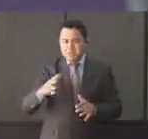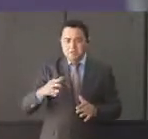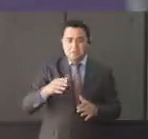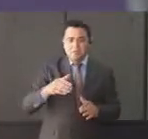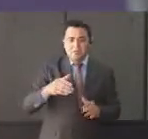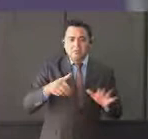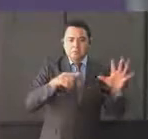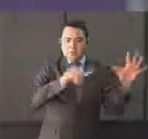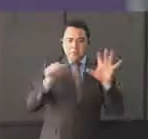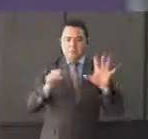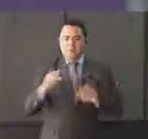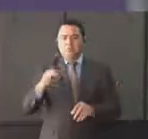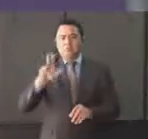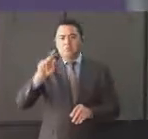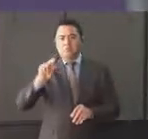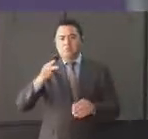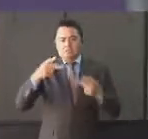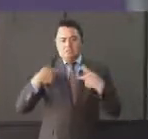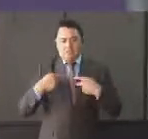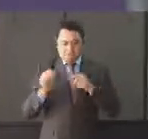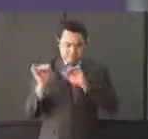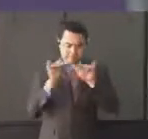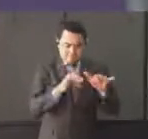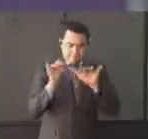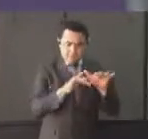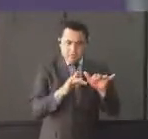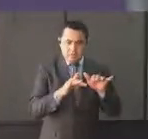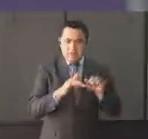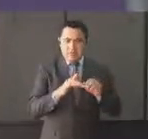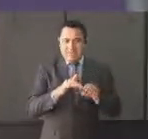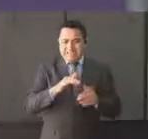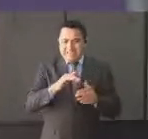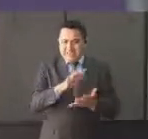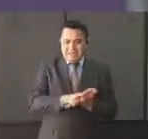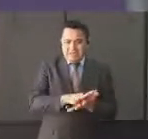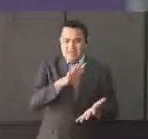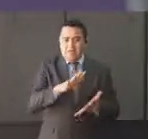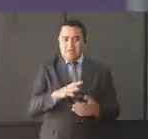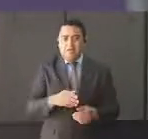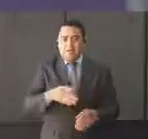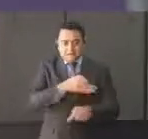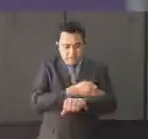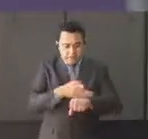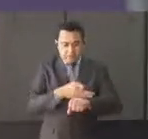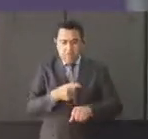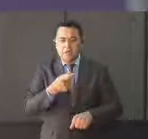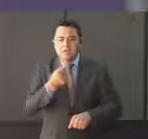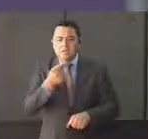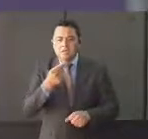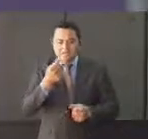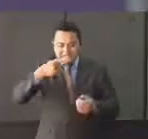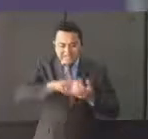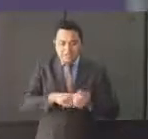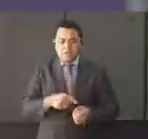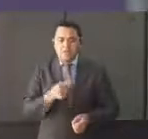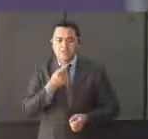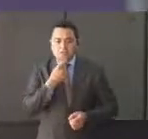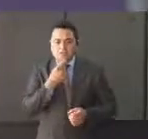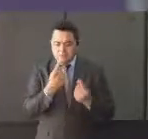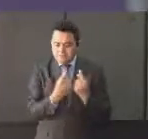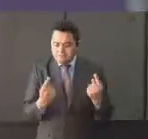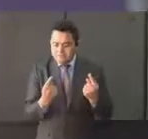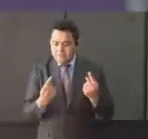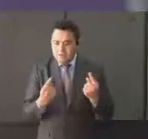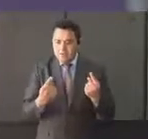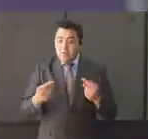example, we are having around 680 people. All of them are families with small children, and